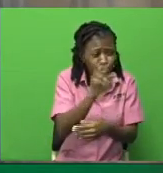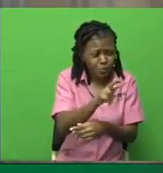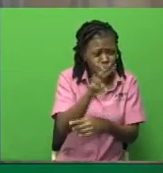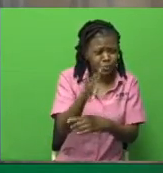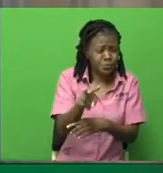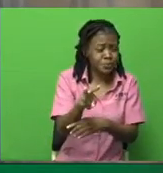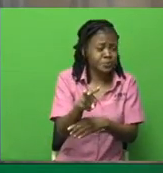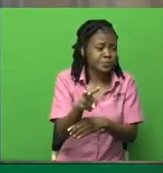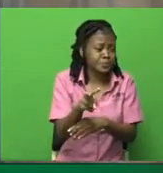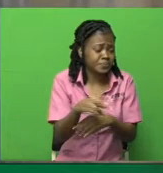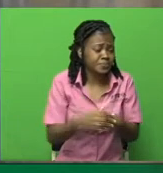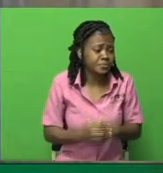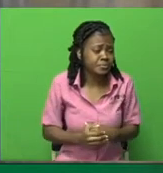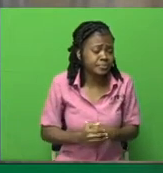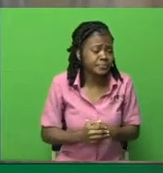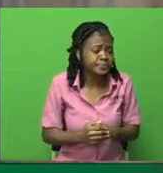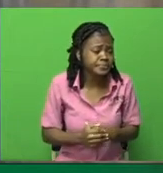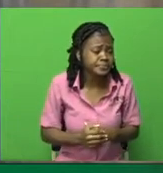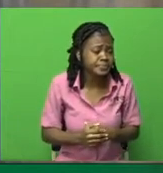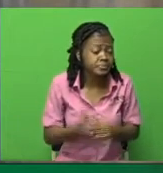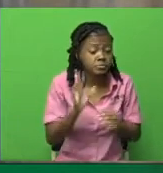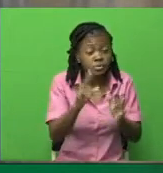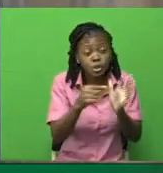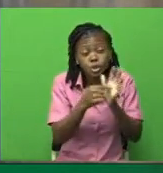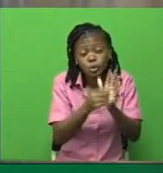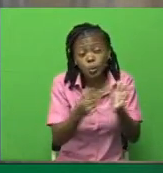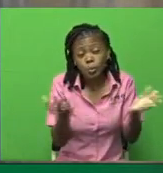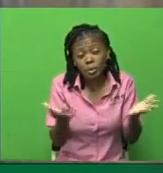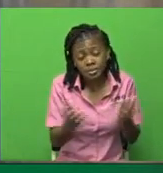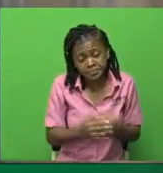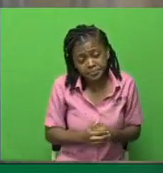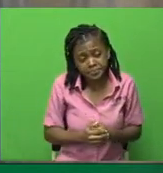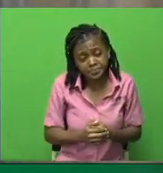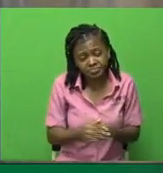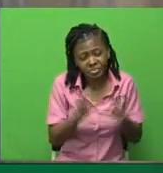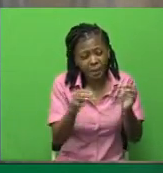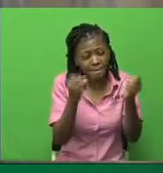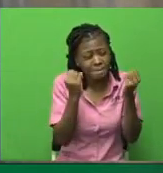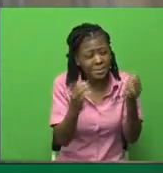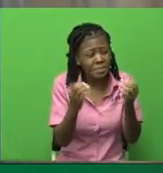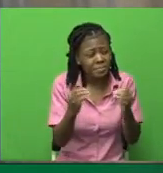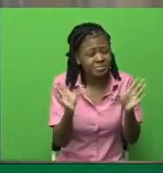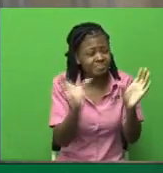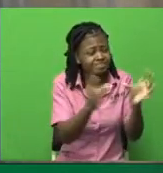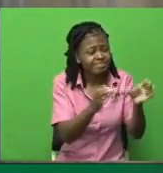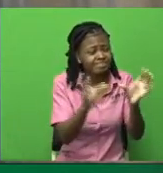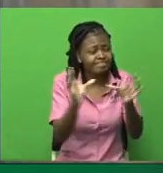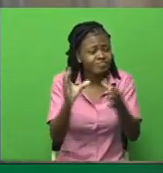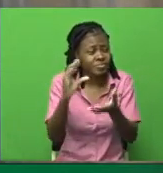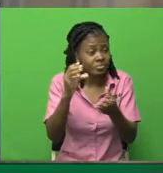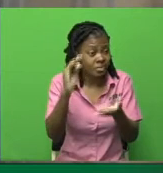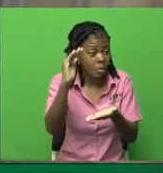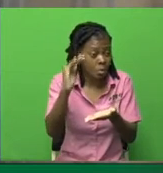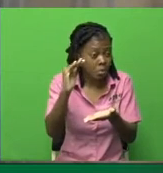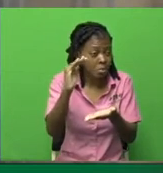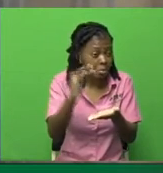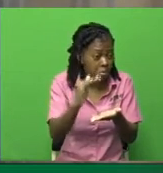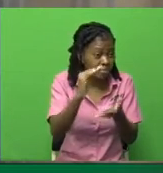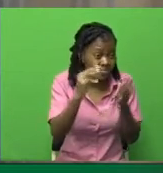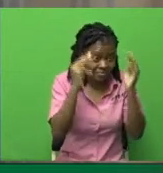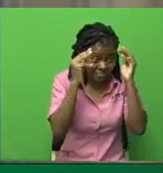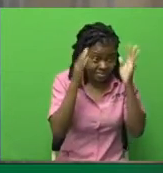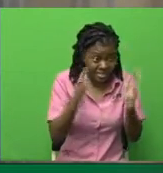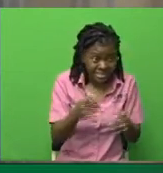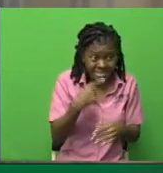got this week showed contractions in multiple sectors Minister says recovery in all sectors